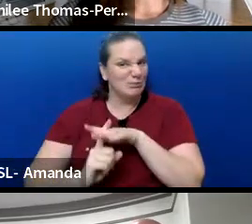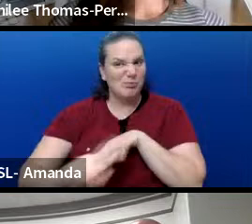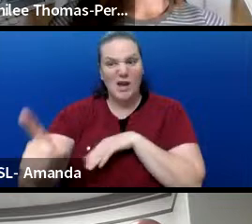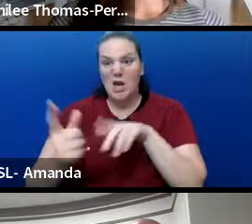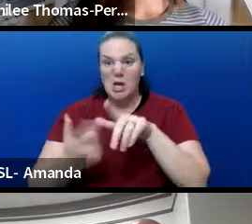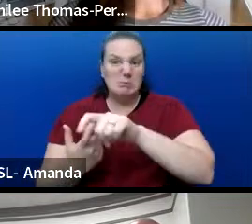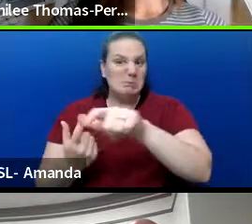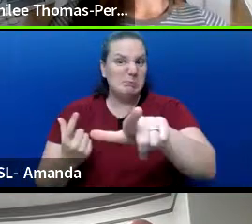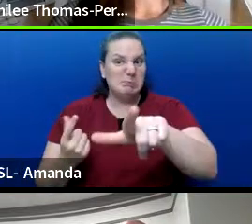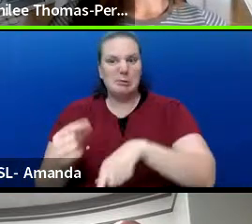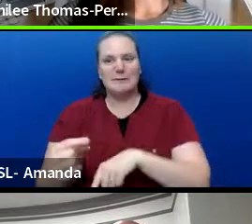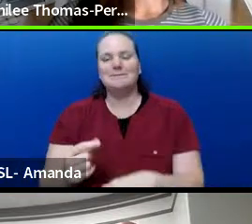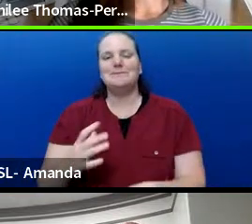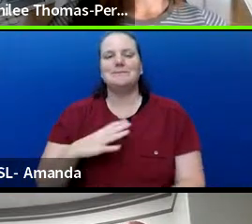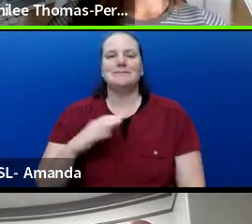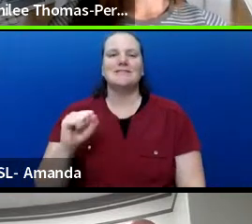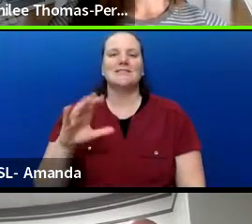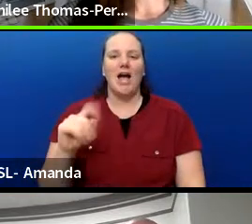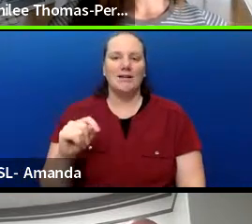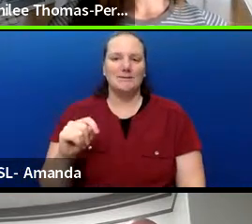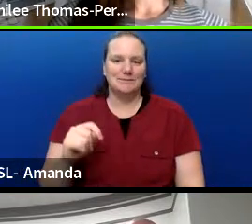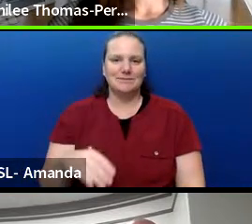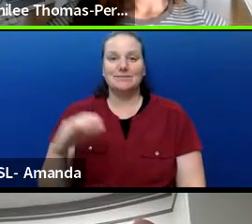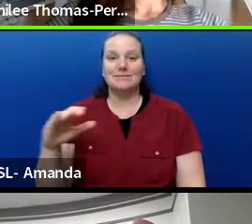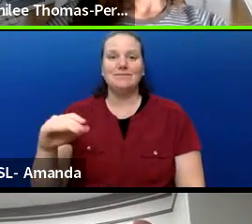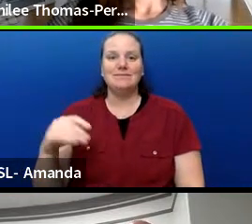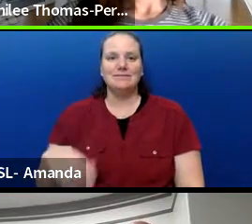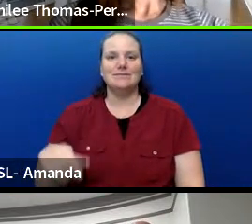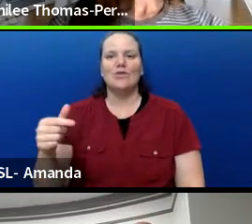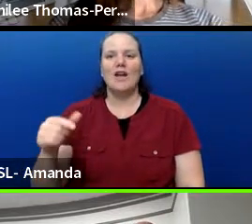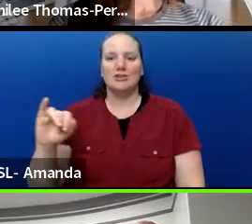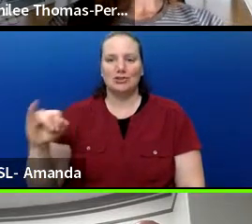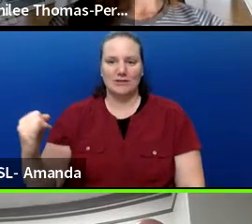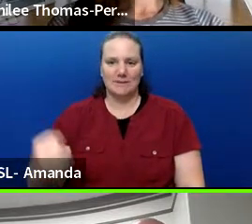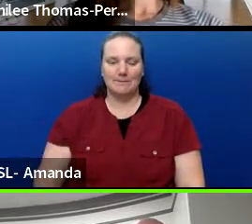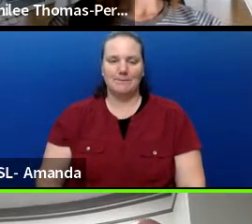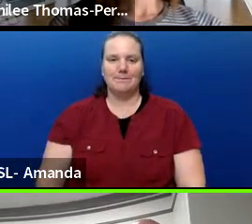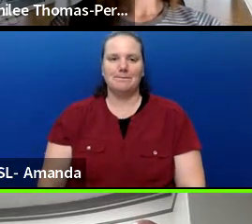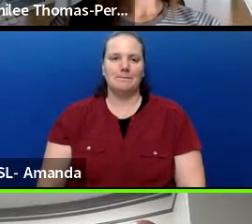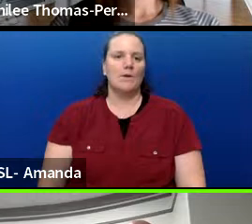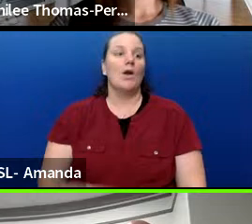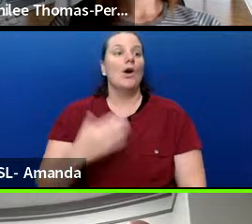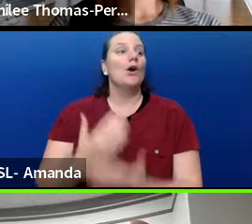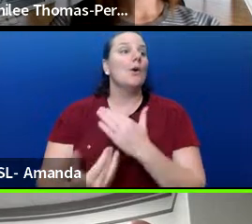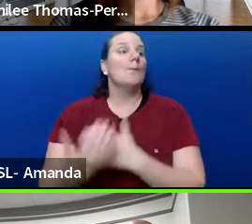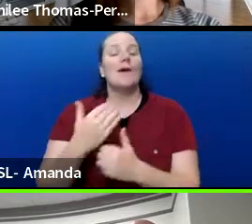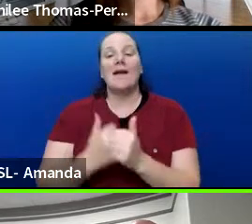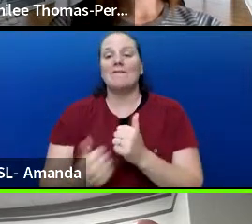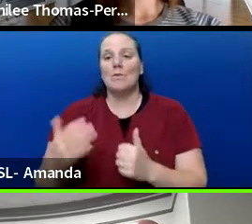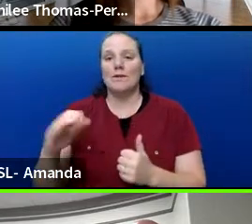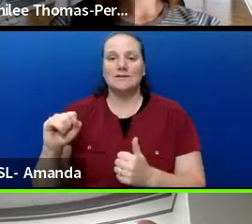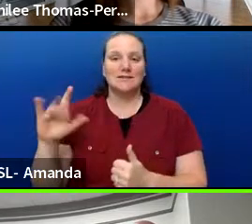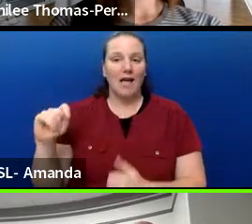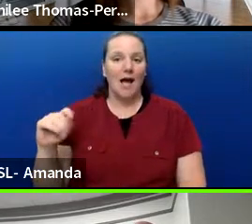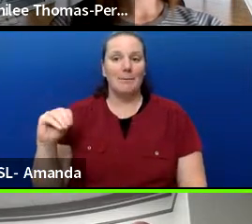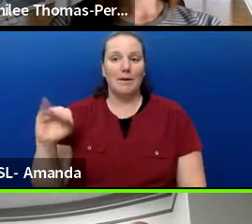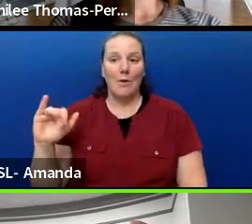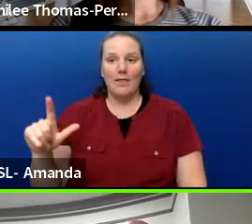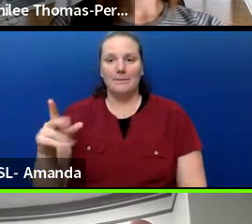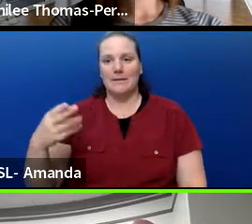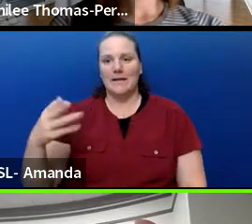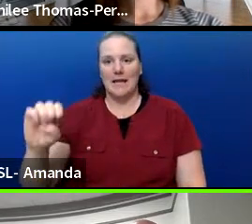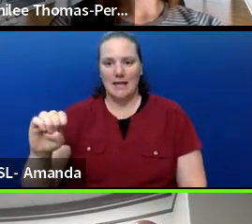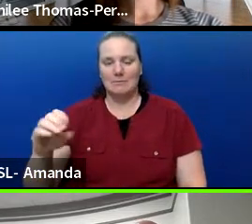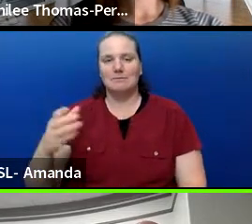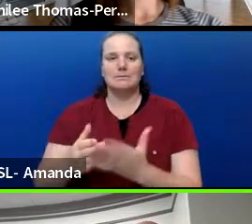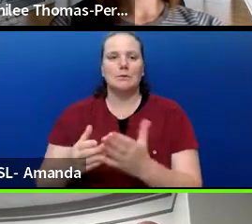Thanks, Peter. Let's go to Scott and then Administrator Johnson. Good morning, everyone. I'm Scott McCollum, he, him pronouns. I'm the